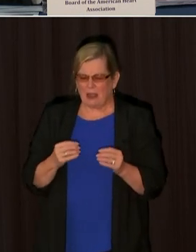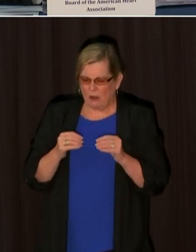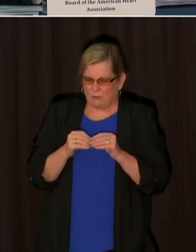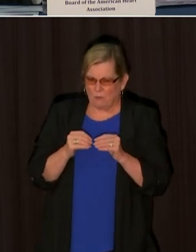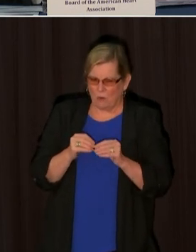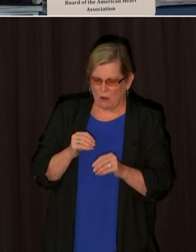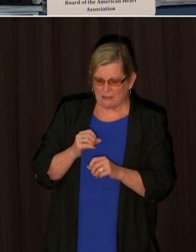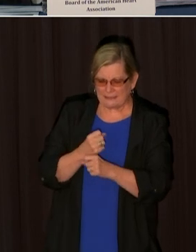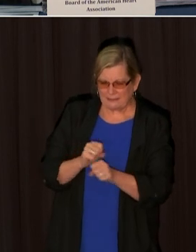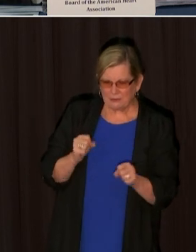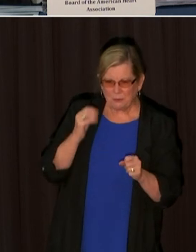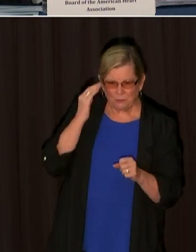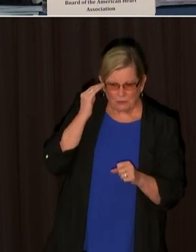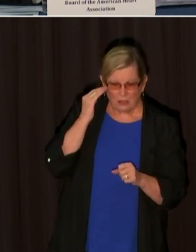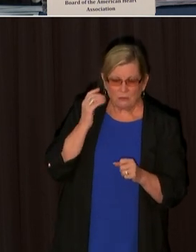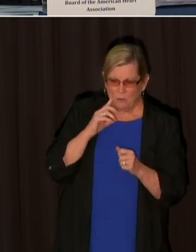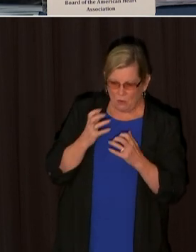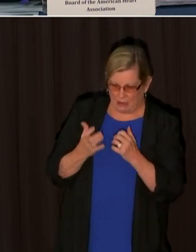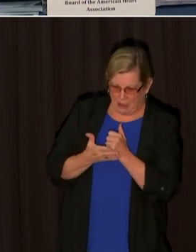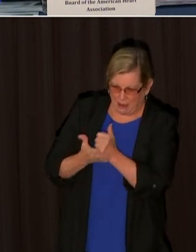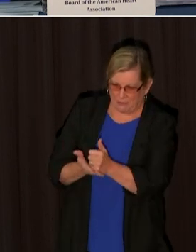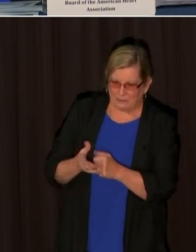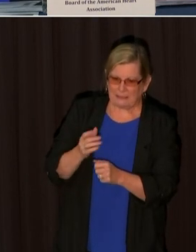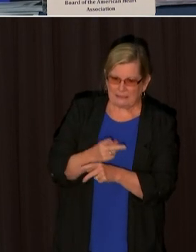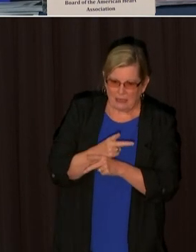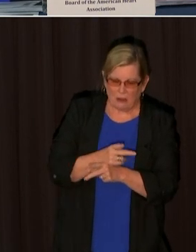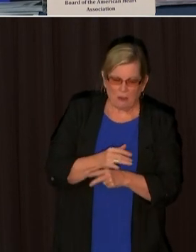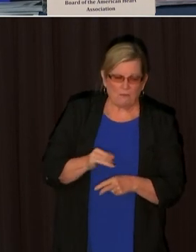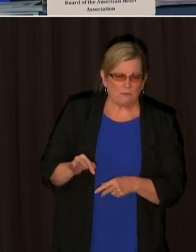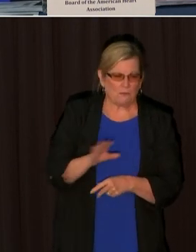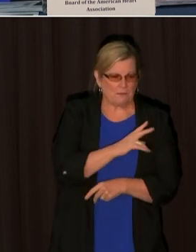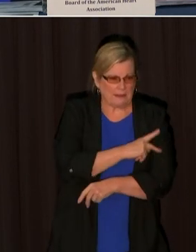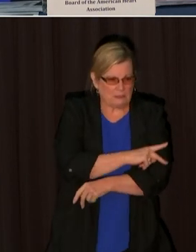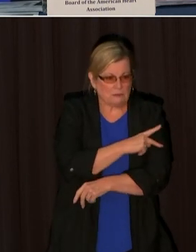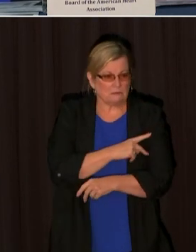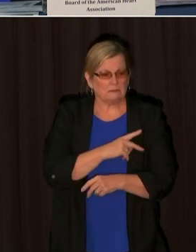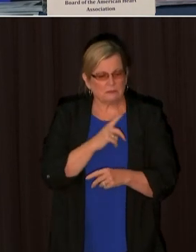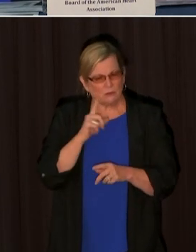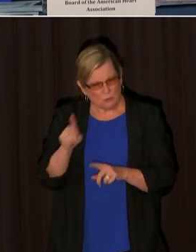into the emergency room. Next slide.